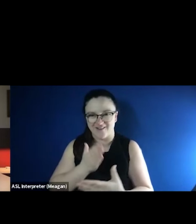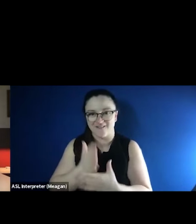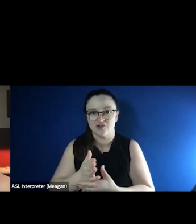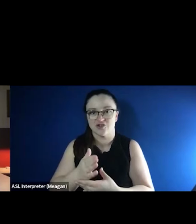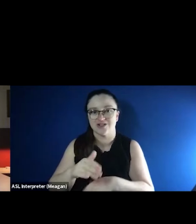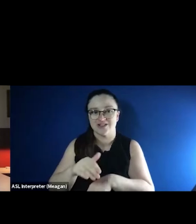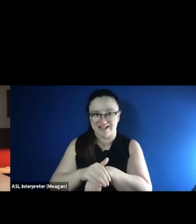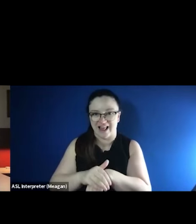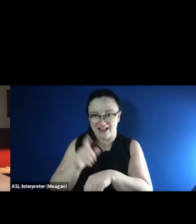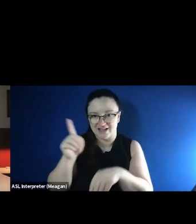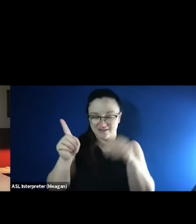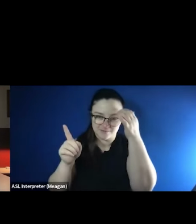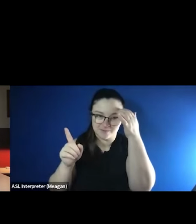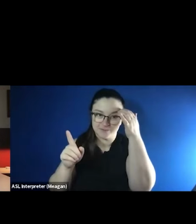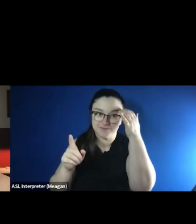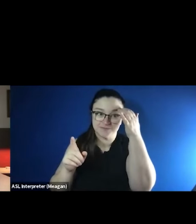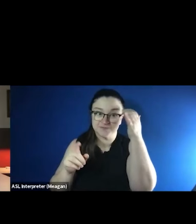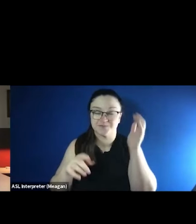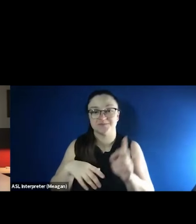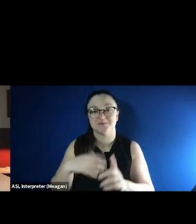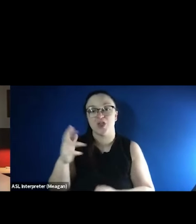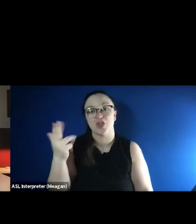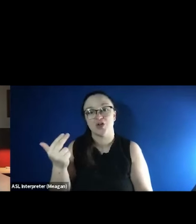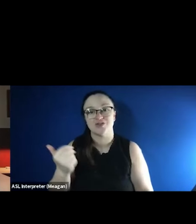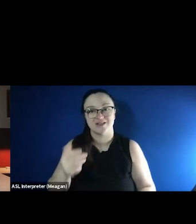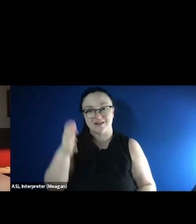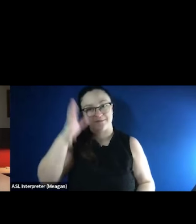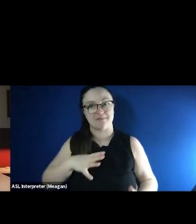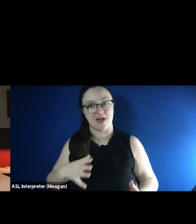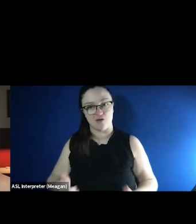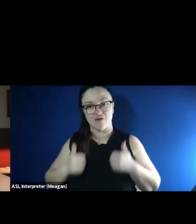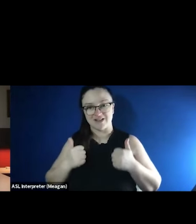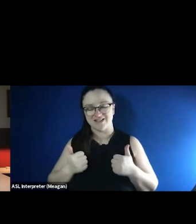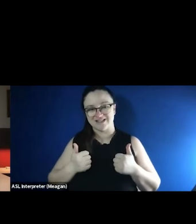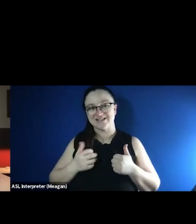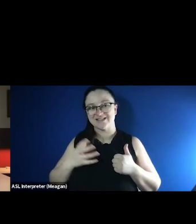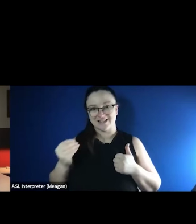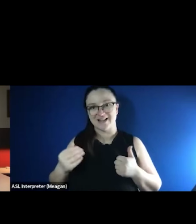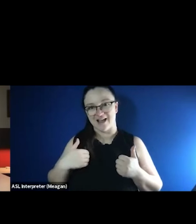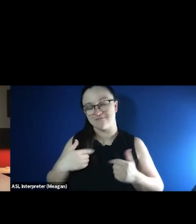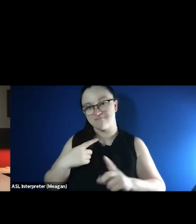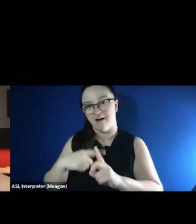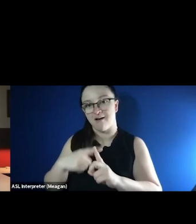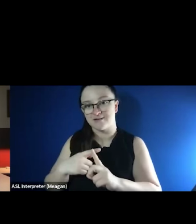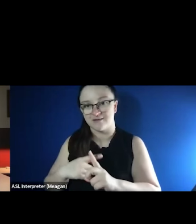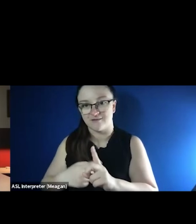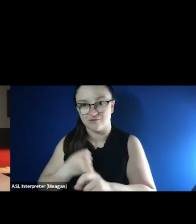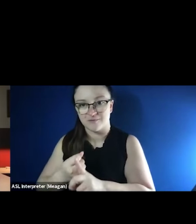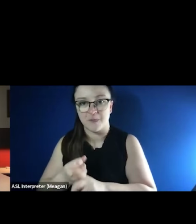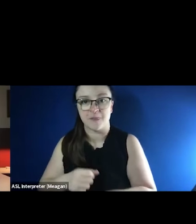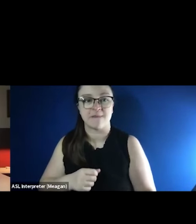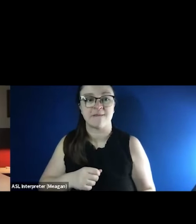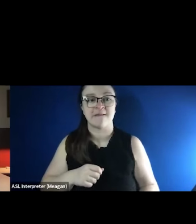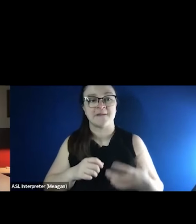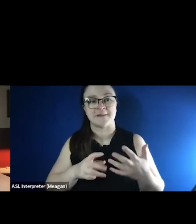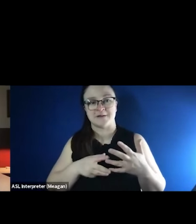initial findings related as positive with 13 male residents. And then the two largest interventions that have been assessed to date include